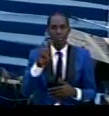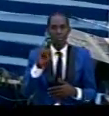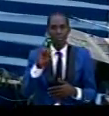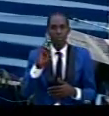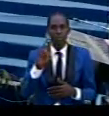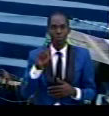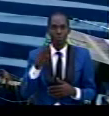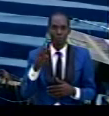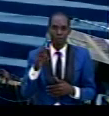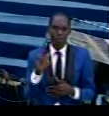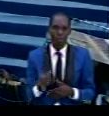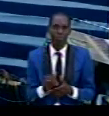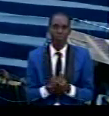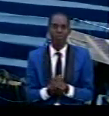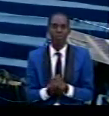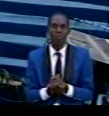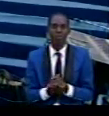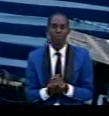Tanimowo.